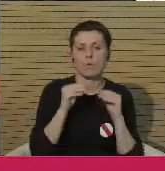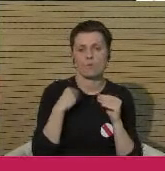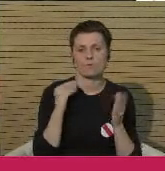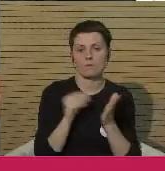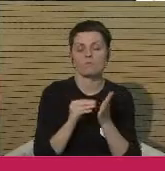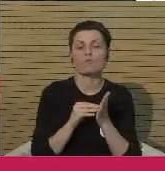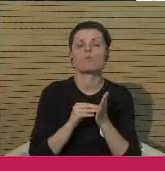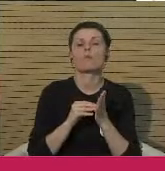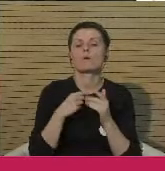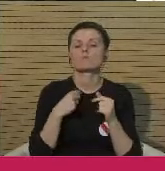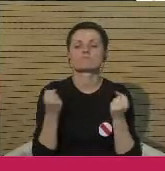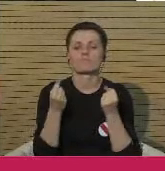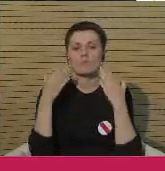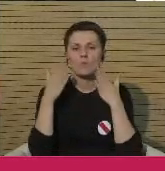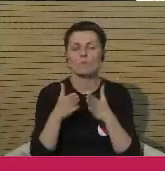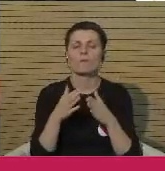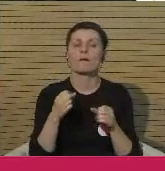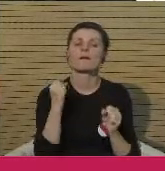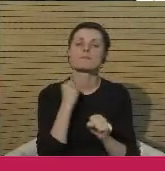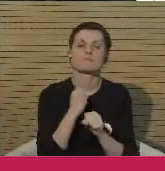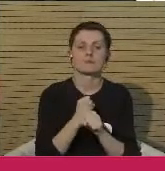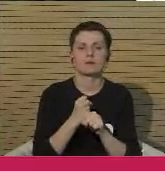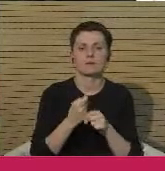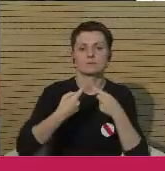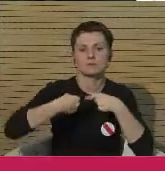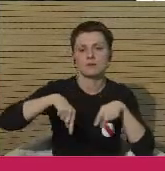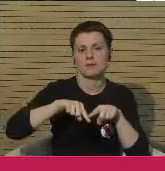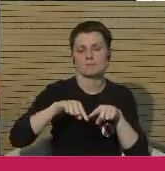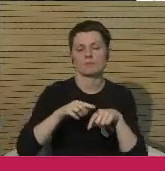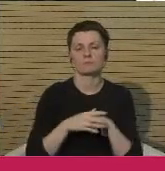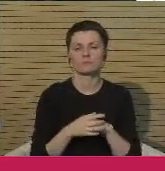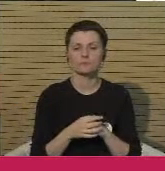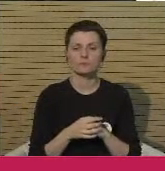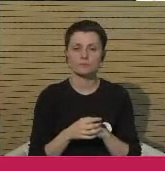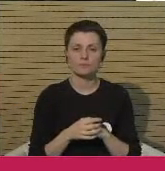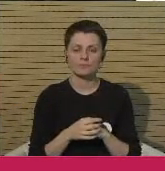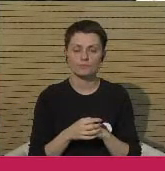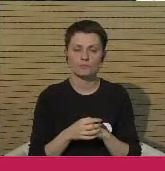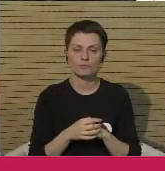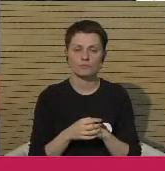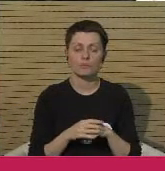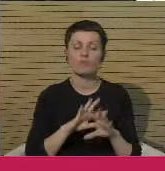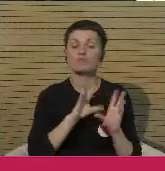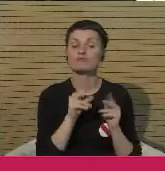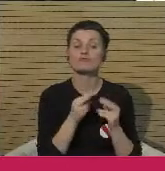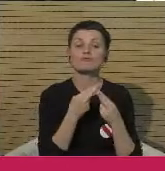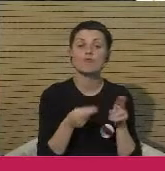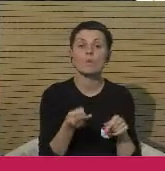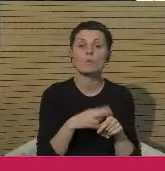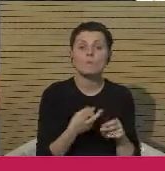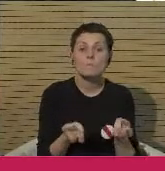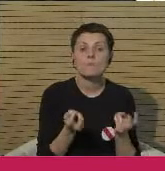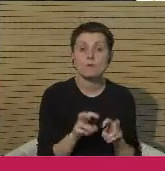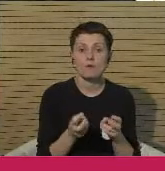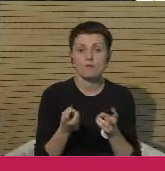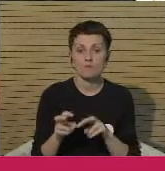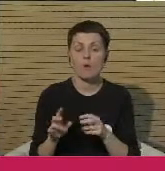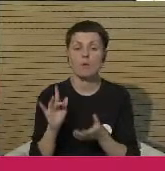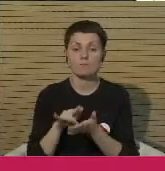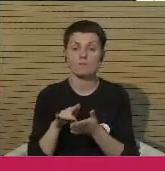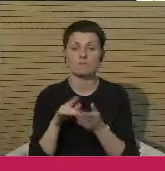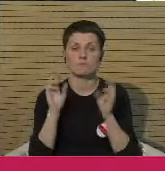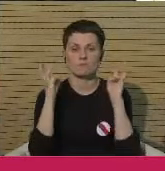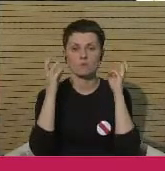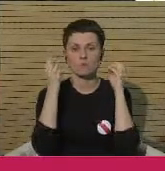feature, is something that we practice from the very beginning, the cultivate from the very beginning, that is collaborative or